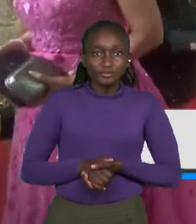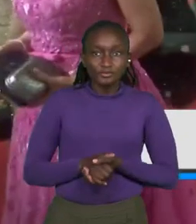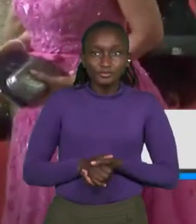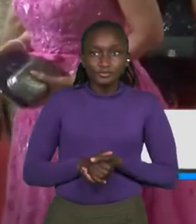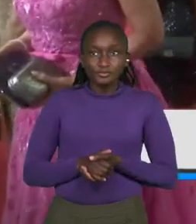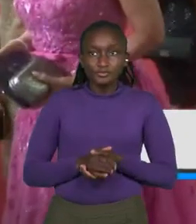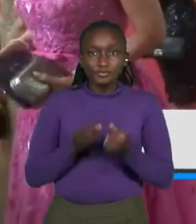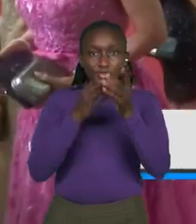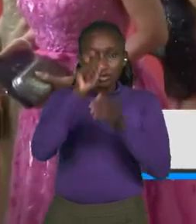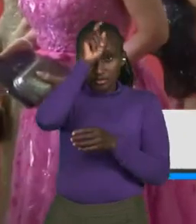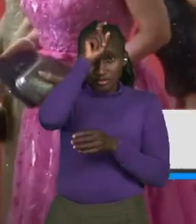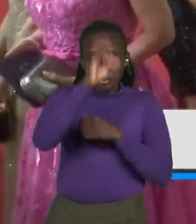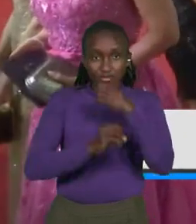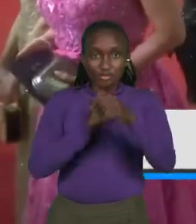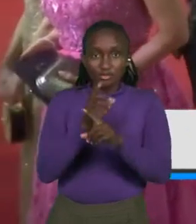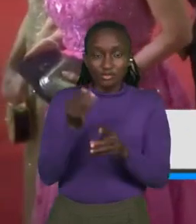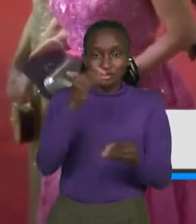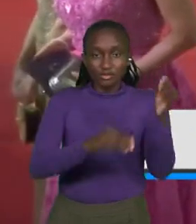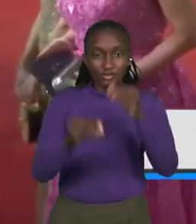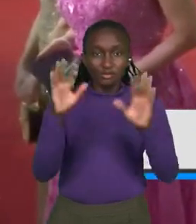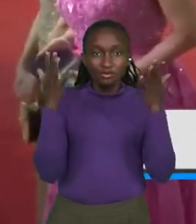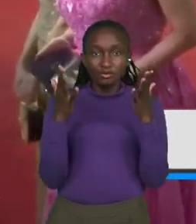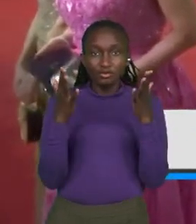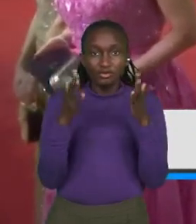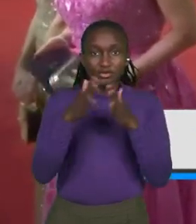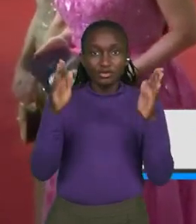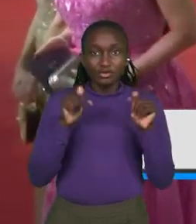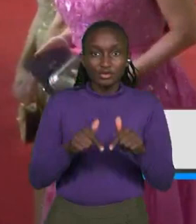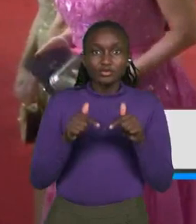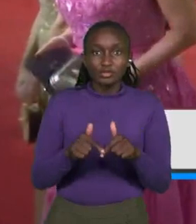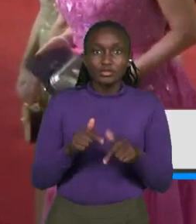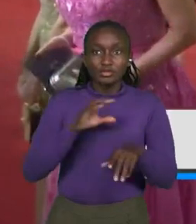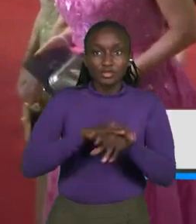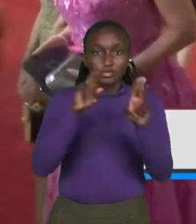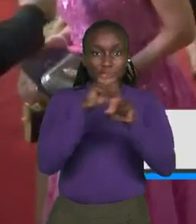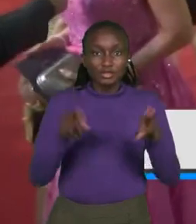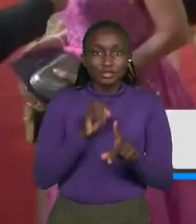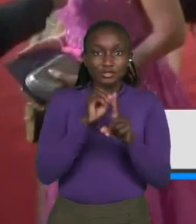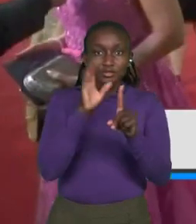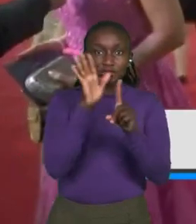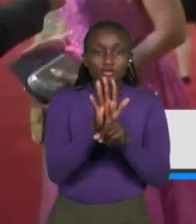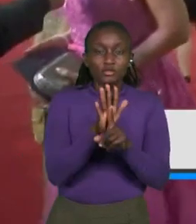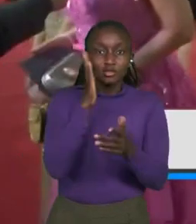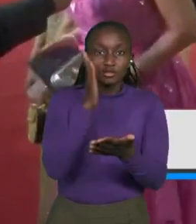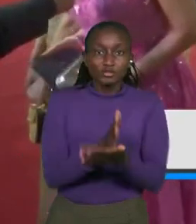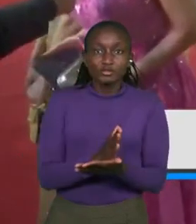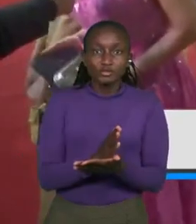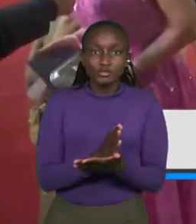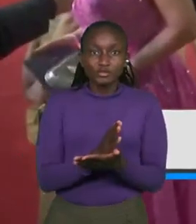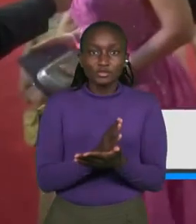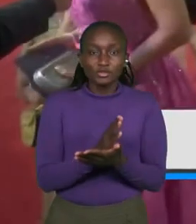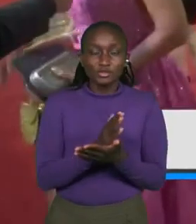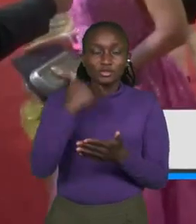The more Egyptian movies contribute to festivals, the more this helps them receive international exposure. So of course, every festival